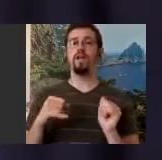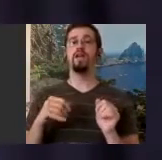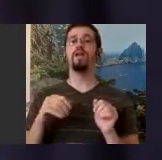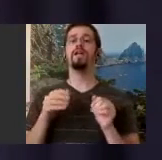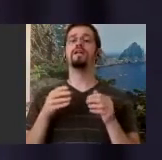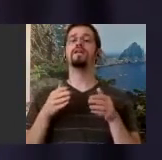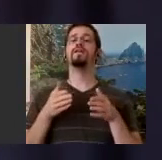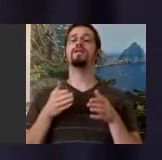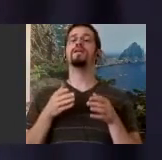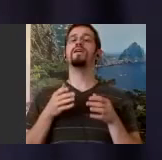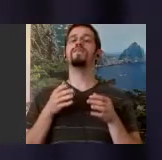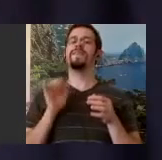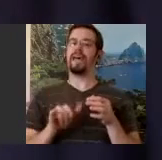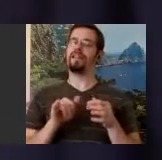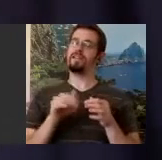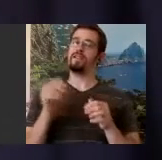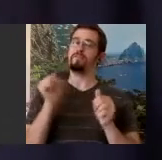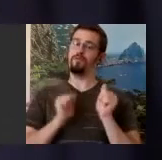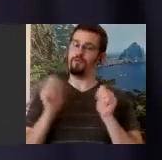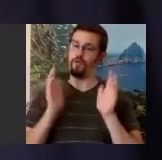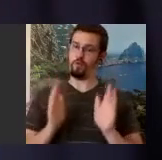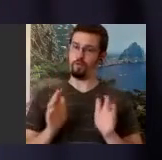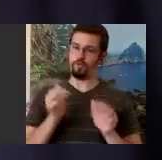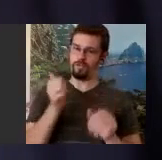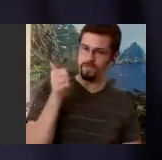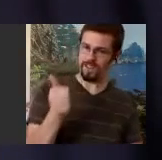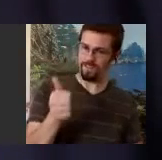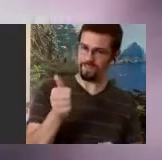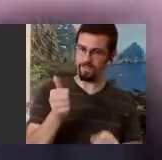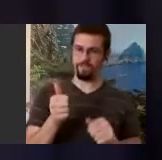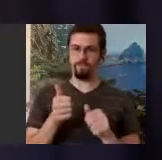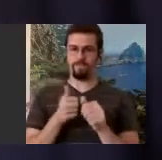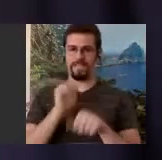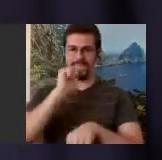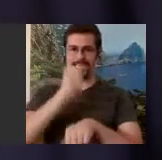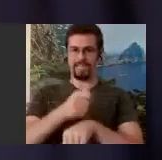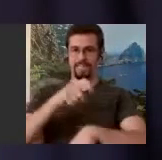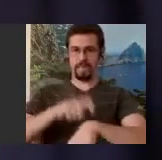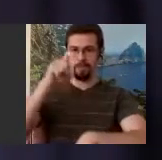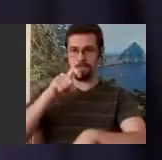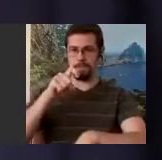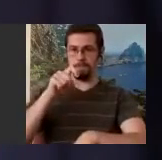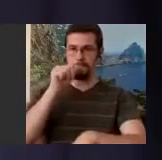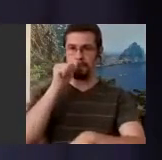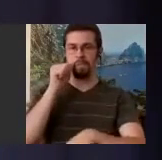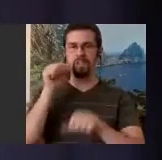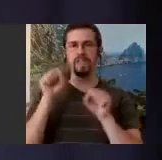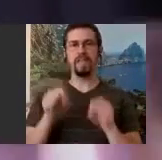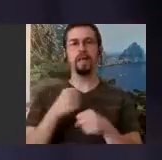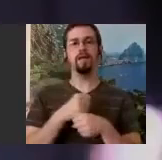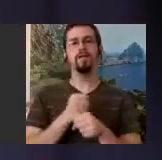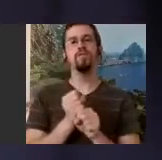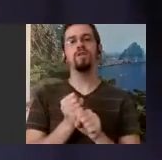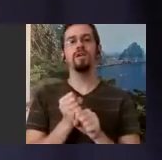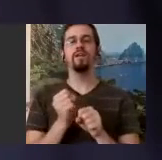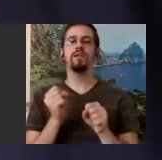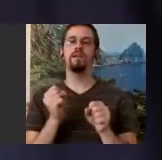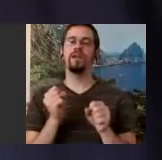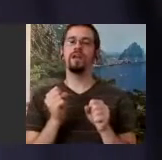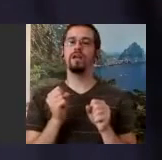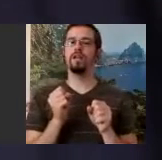sets themselves, in order to create a piece of